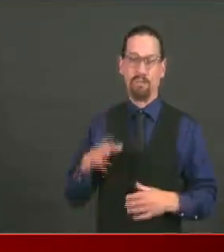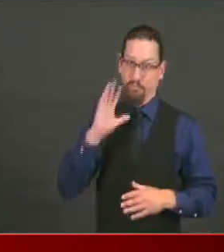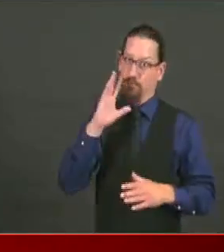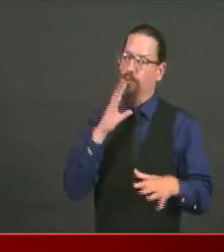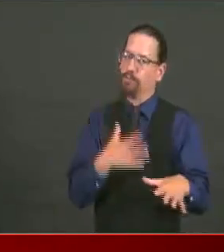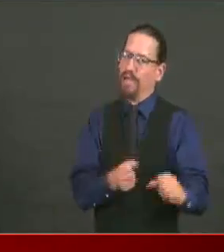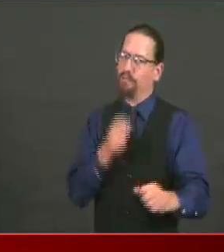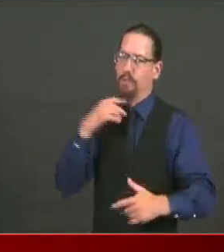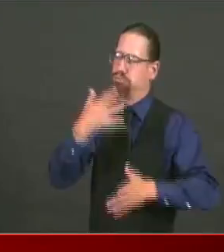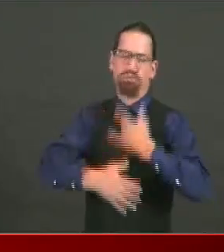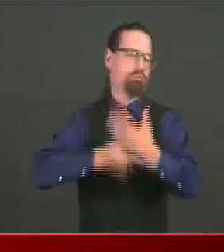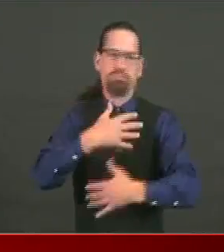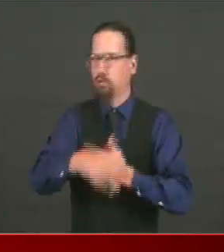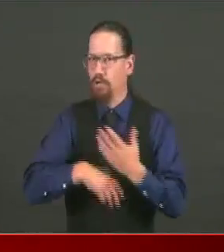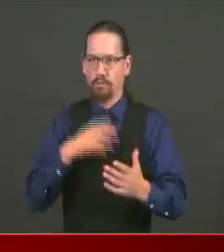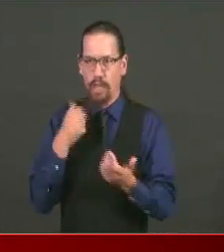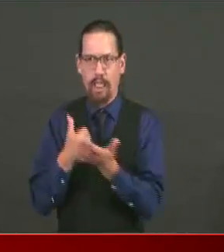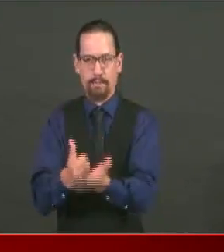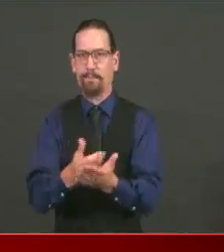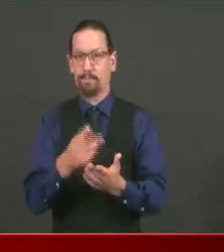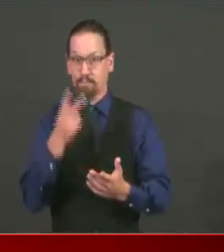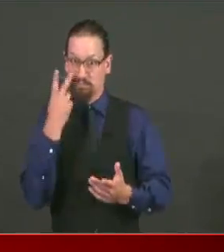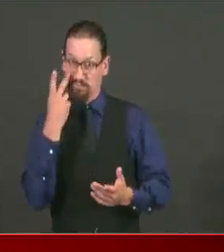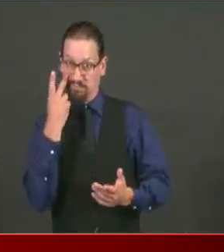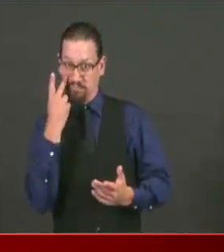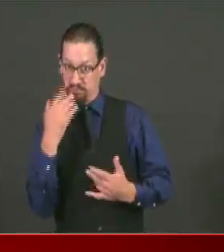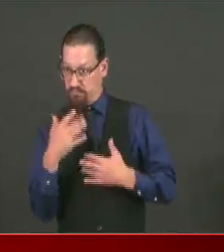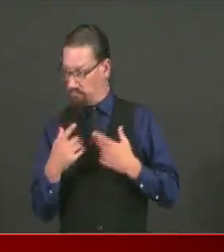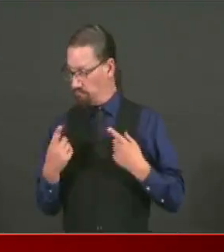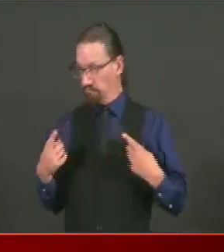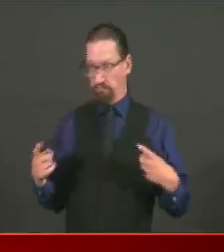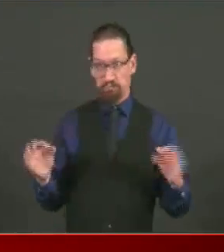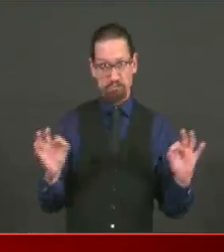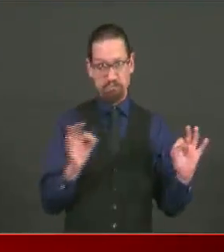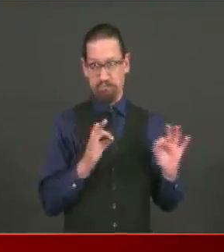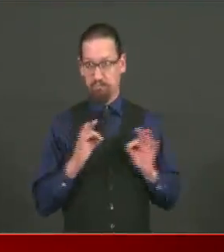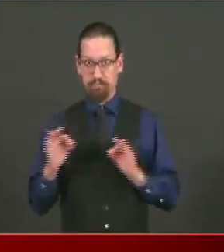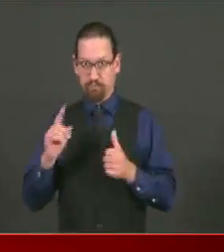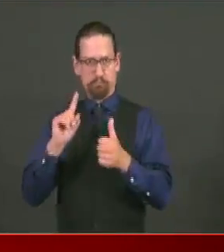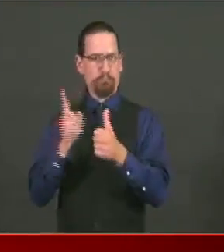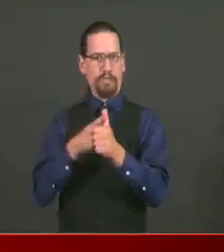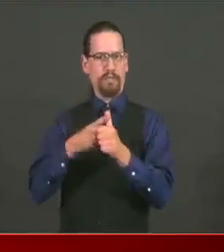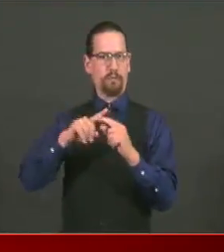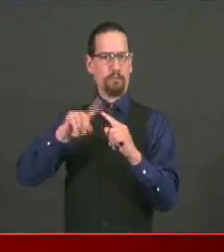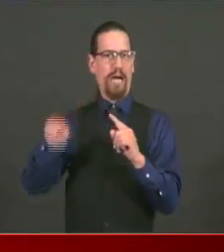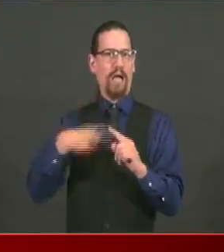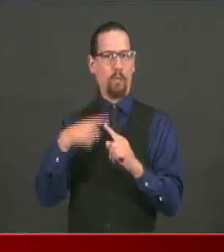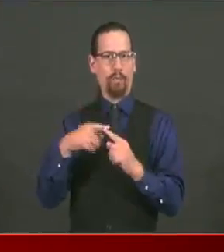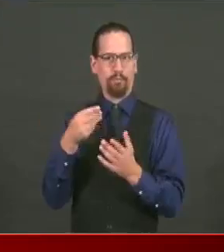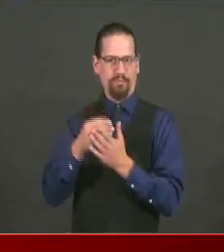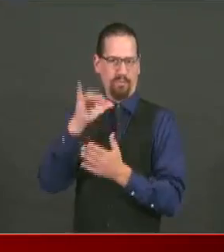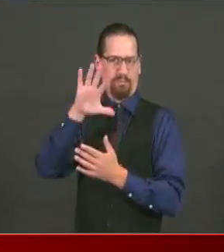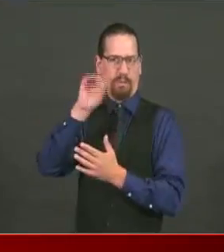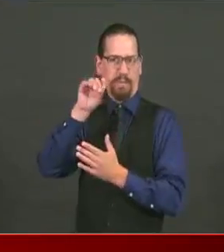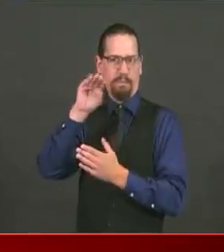we quickly run through the first round of the $50 million,